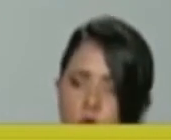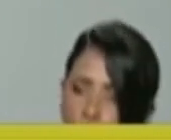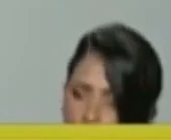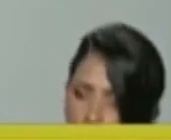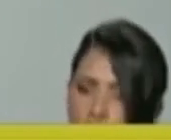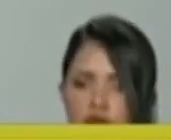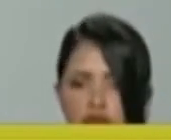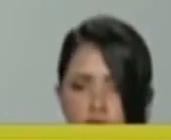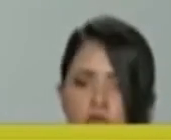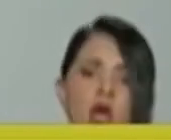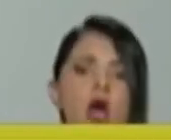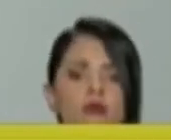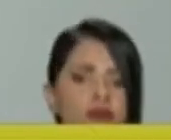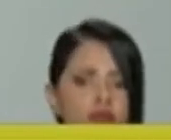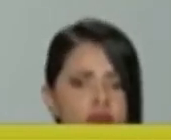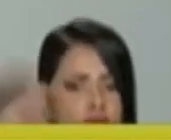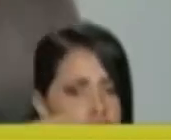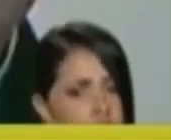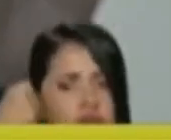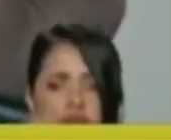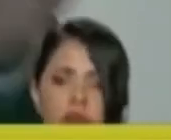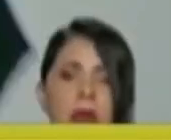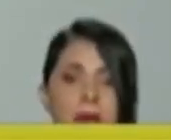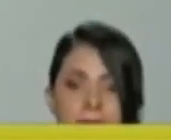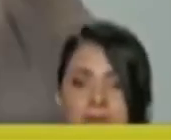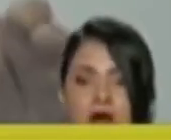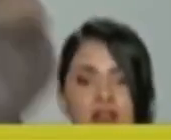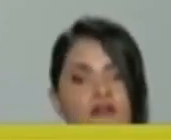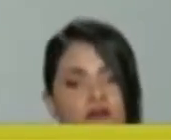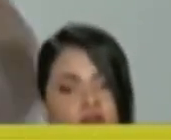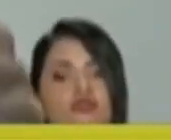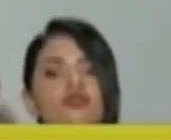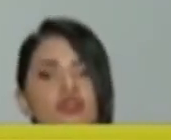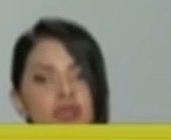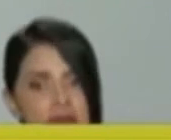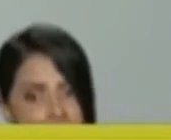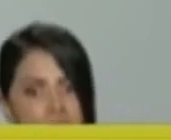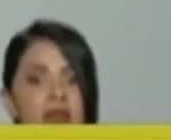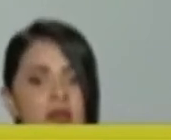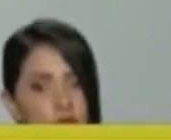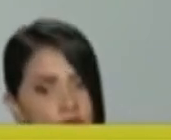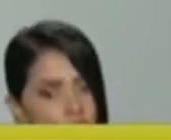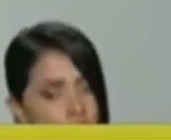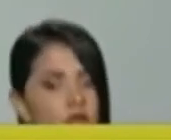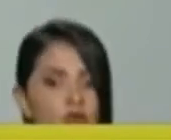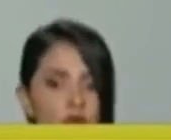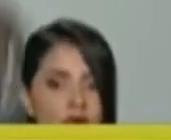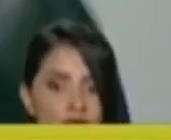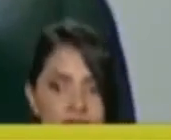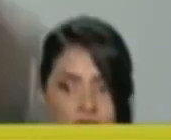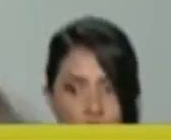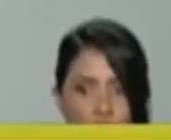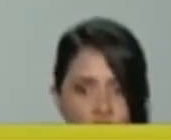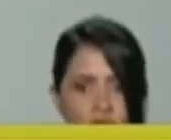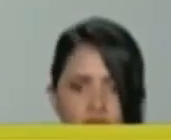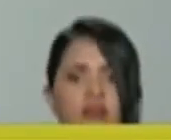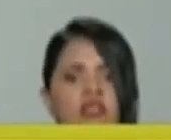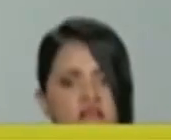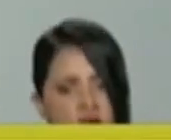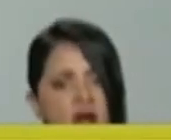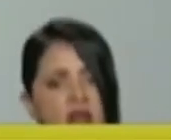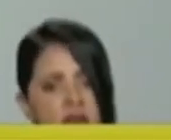all the opposition parties will sign, all the movements, all the labor movement, the parliament, and the 23